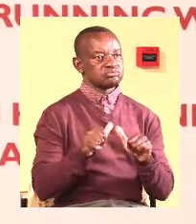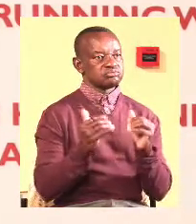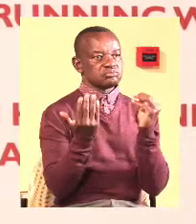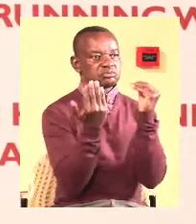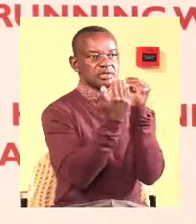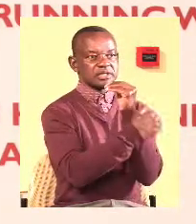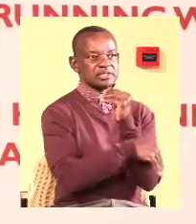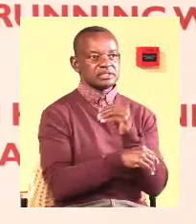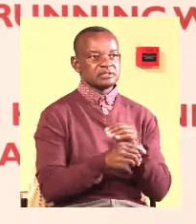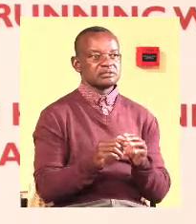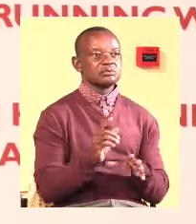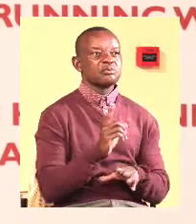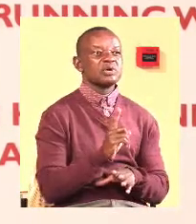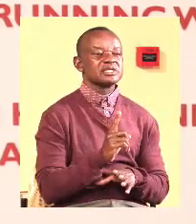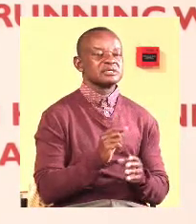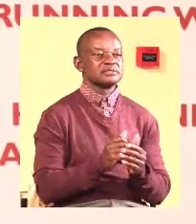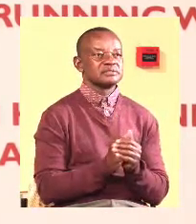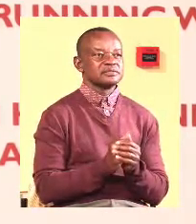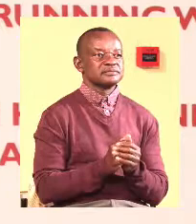from